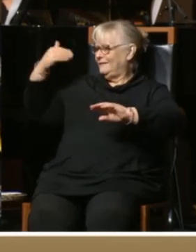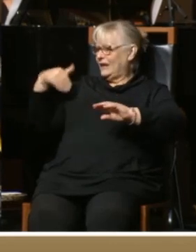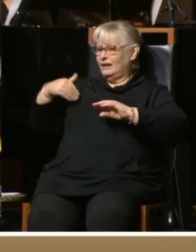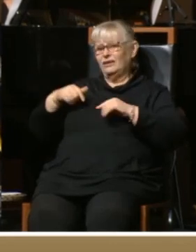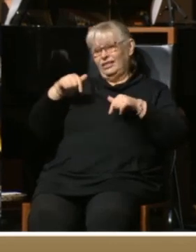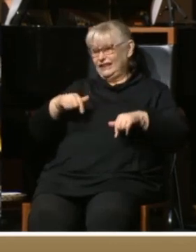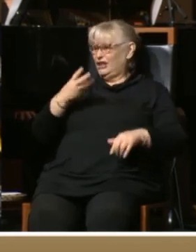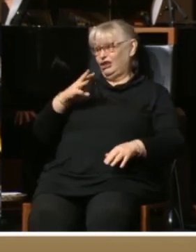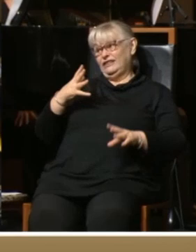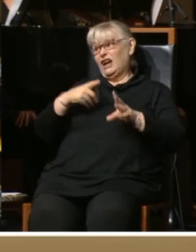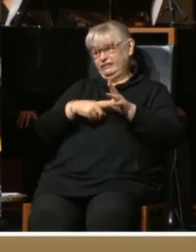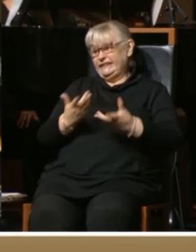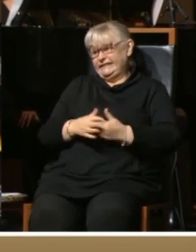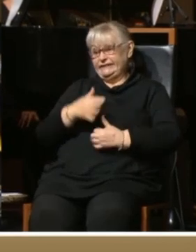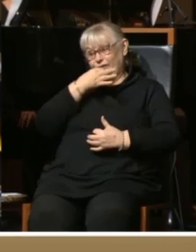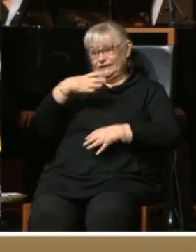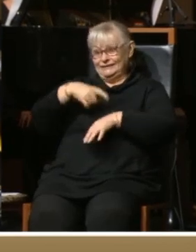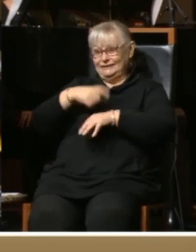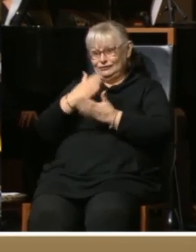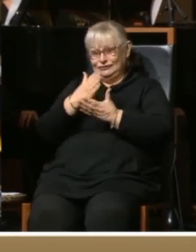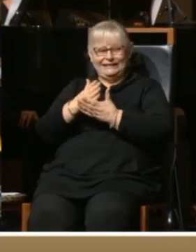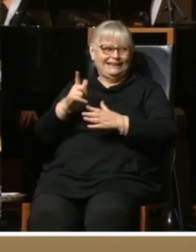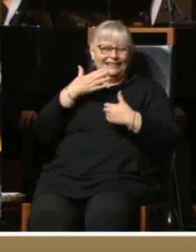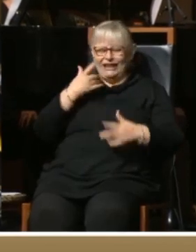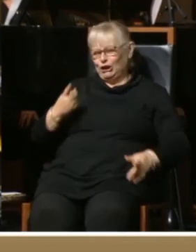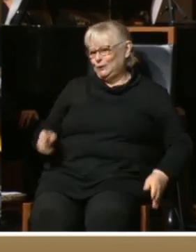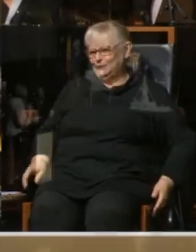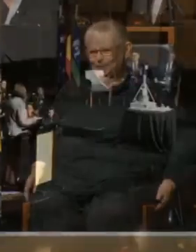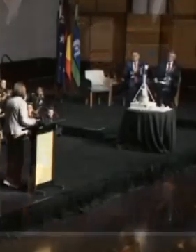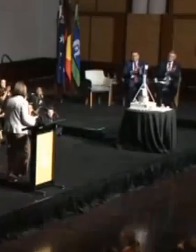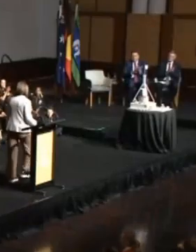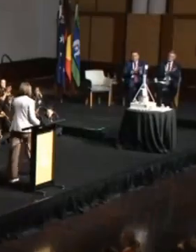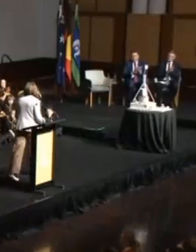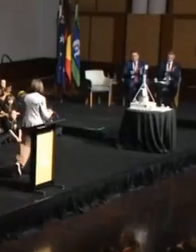of our Parliament being here. So thank you very much. Thank you.